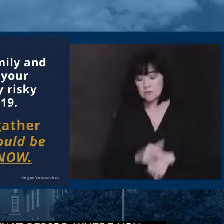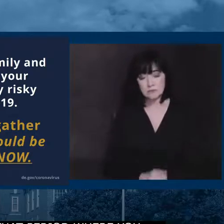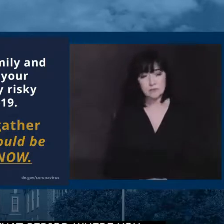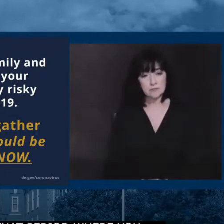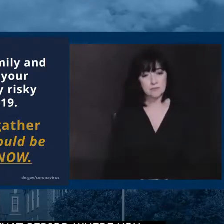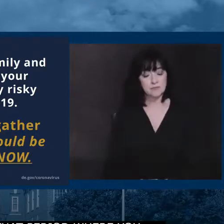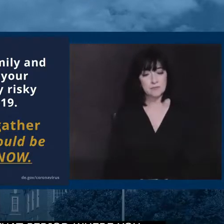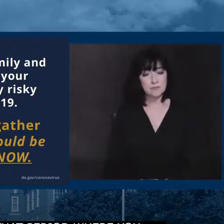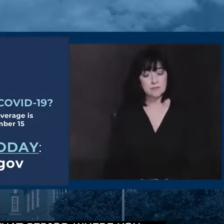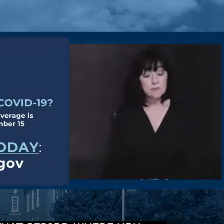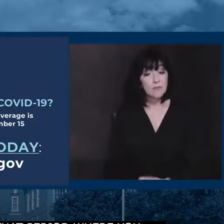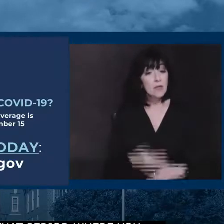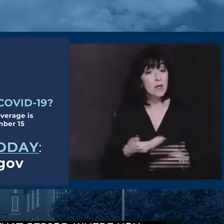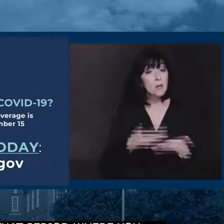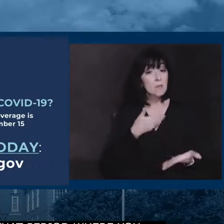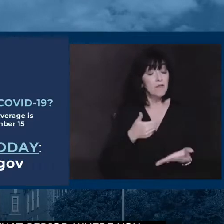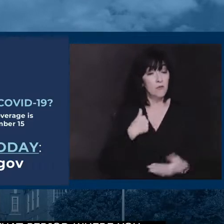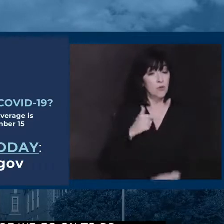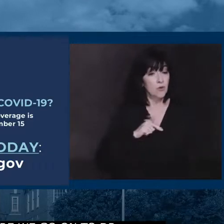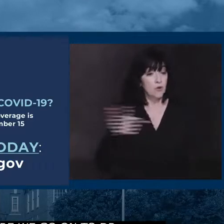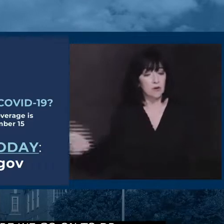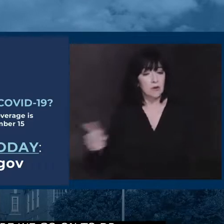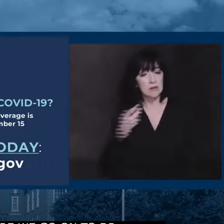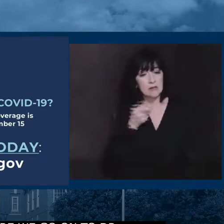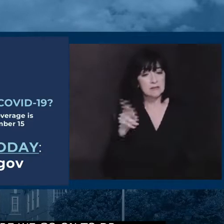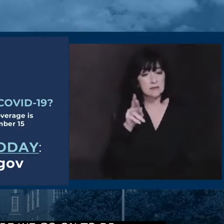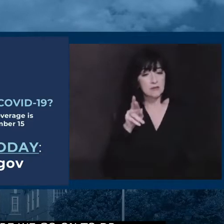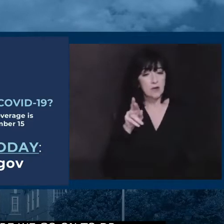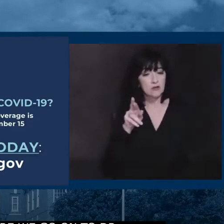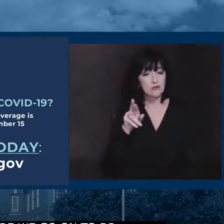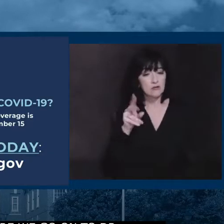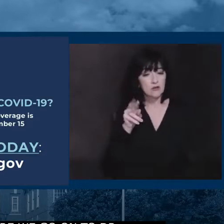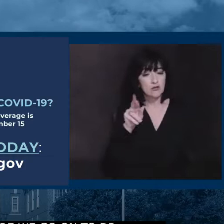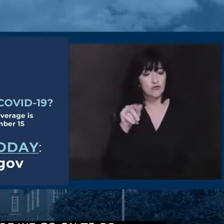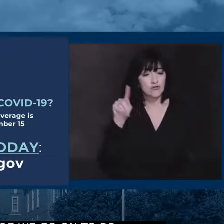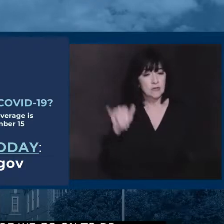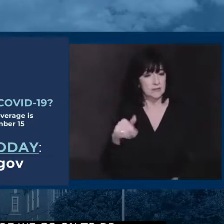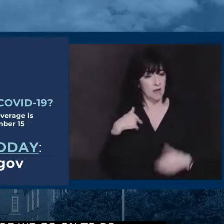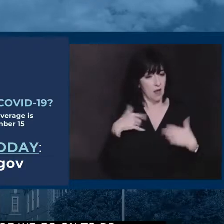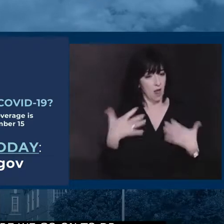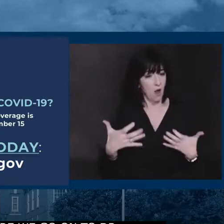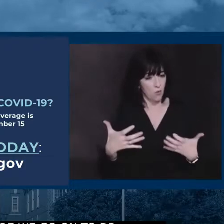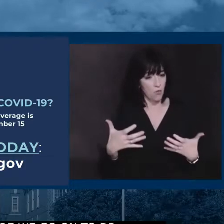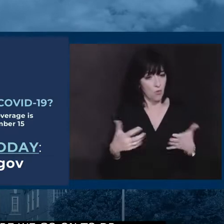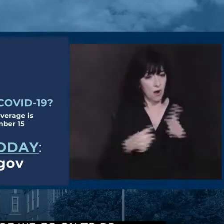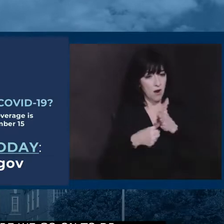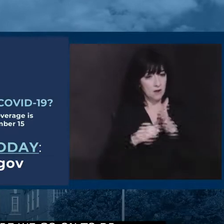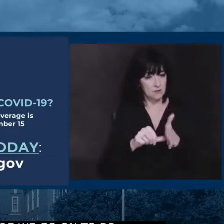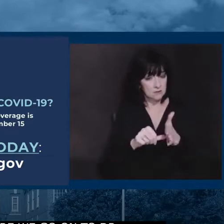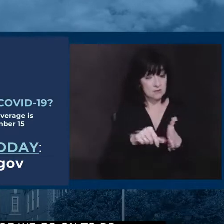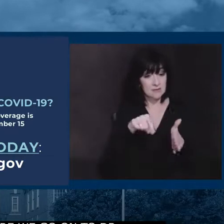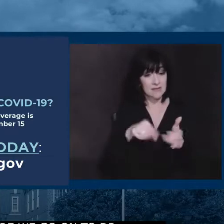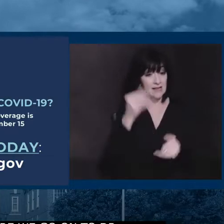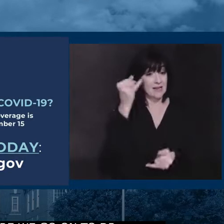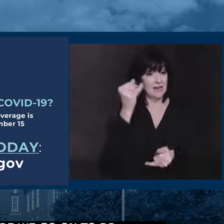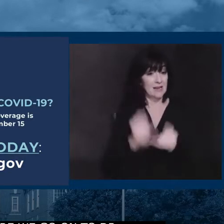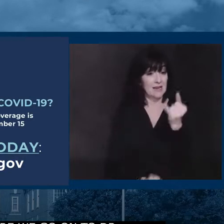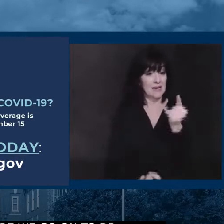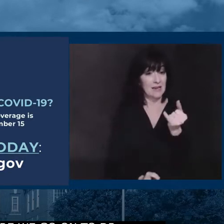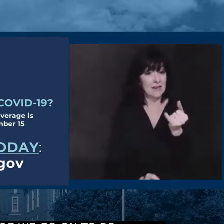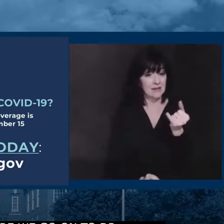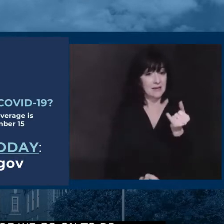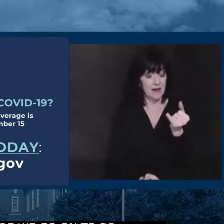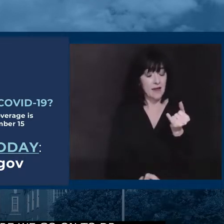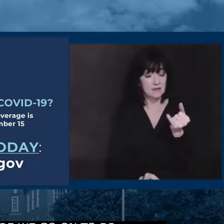to Dr. Rattay that I'd like to just underscore, since today is the last day to sign up for